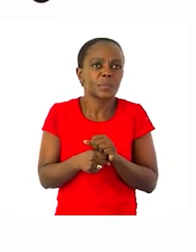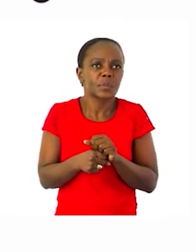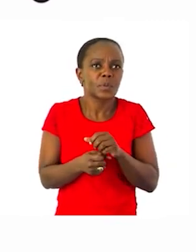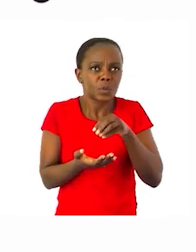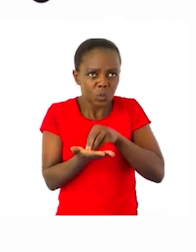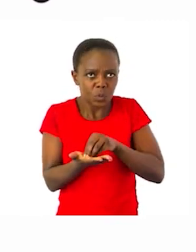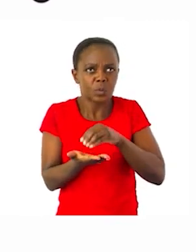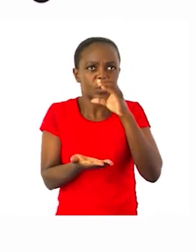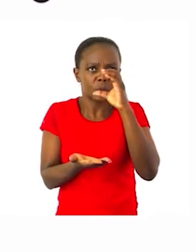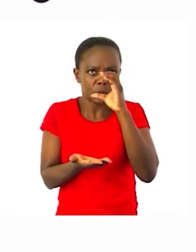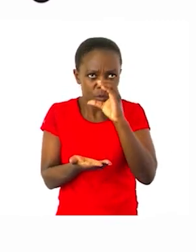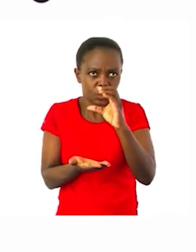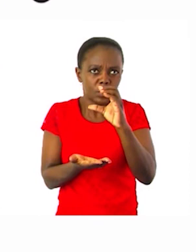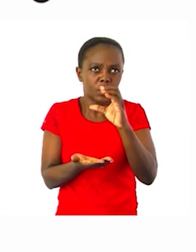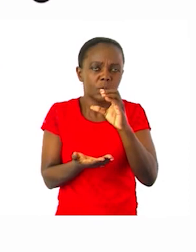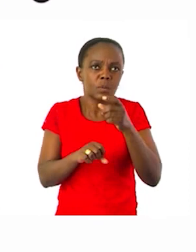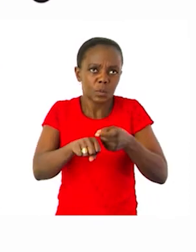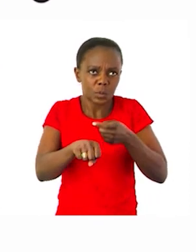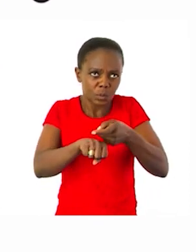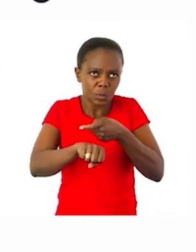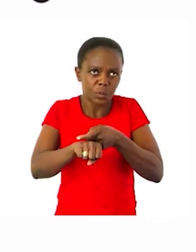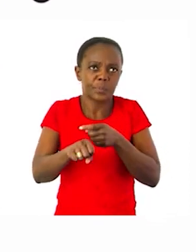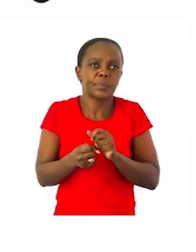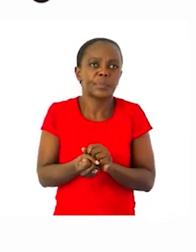write a C.